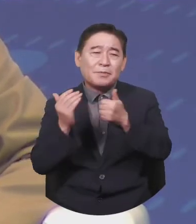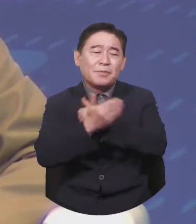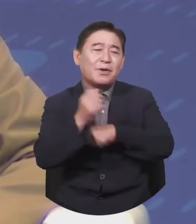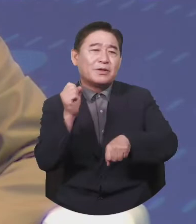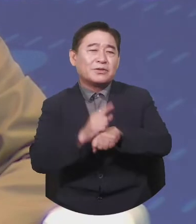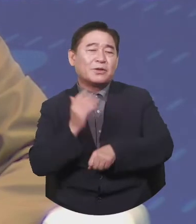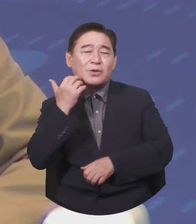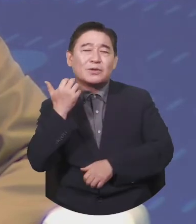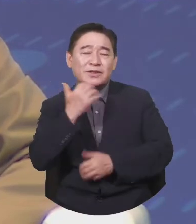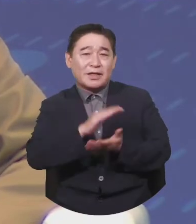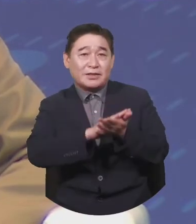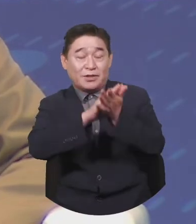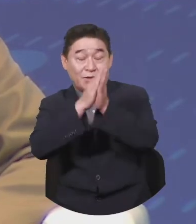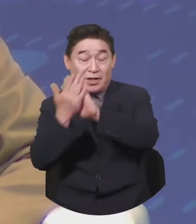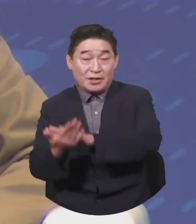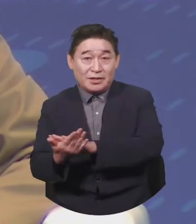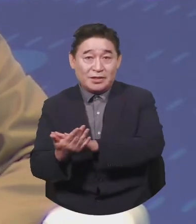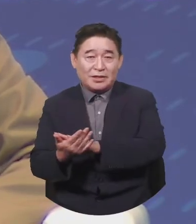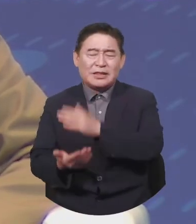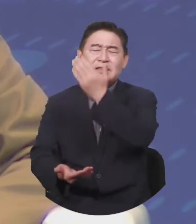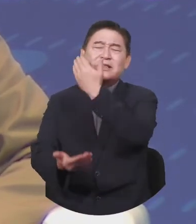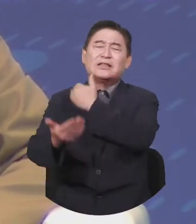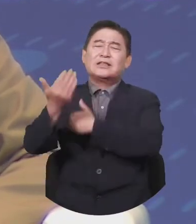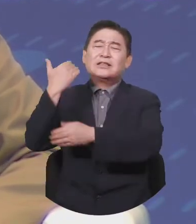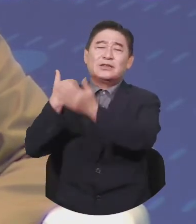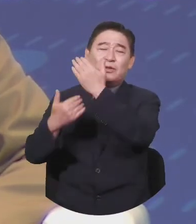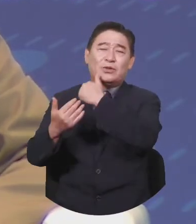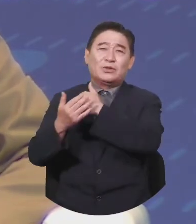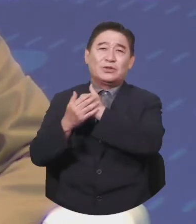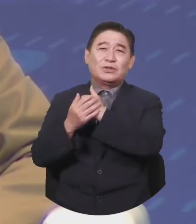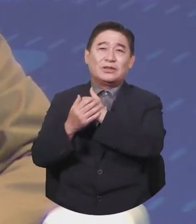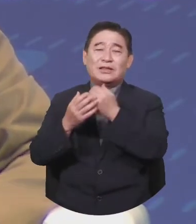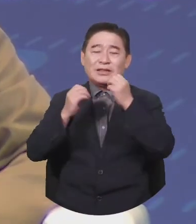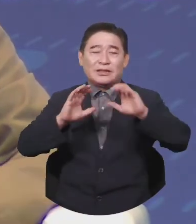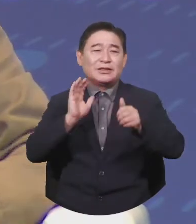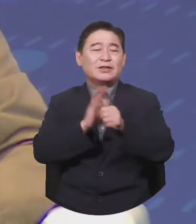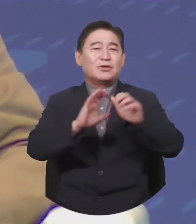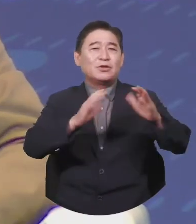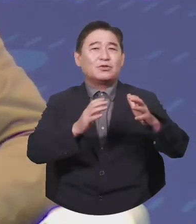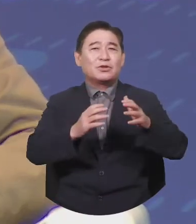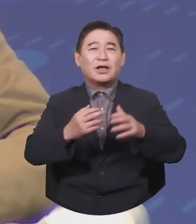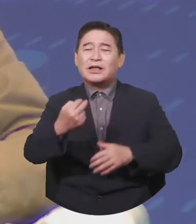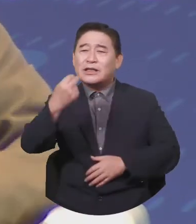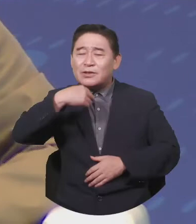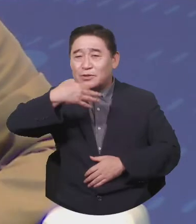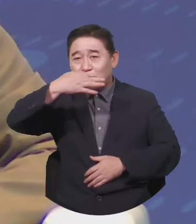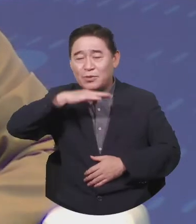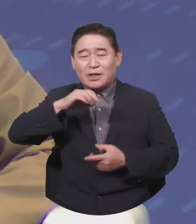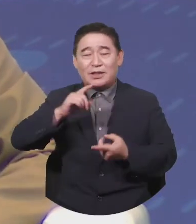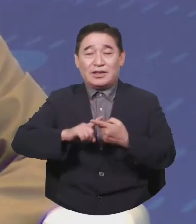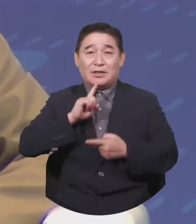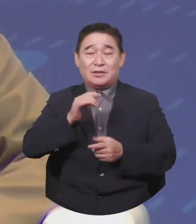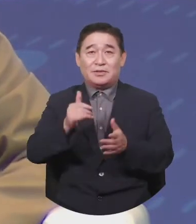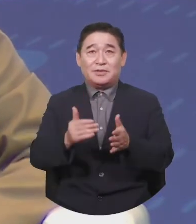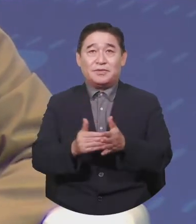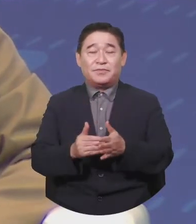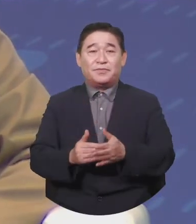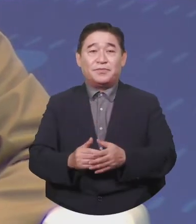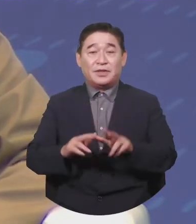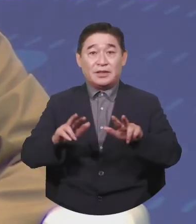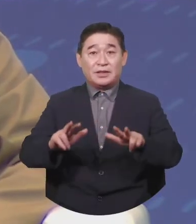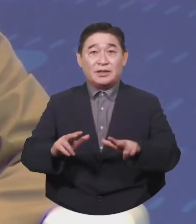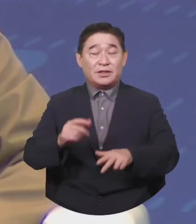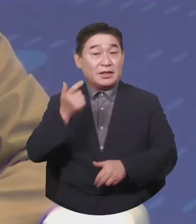synergies between the traditional and emerging donors. So thank you again. So now we are heading towards Q&A